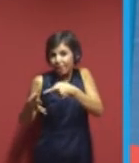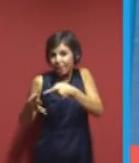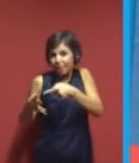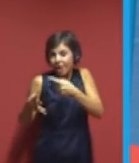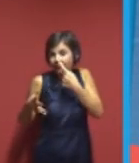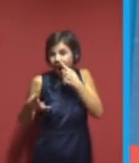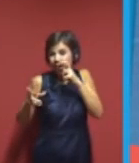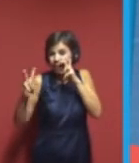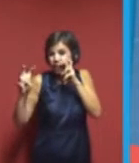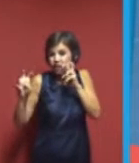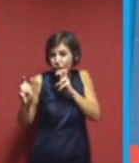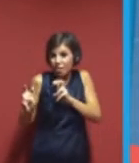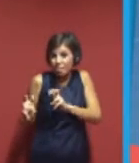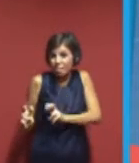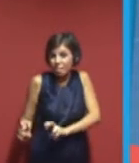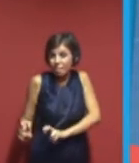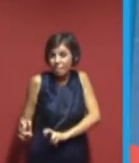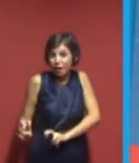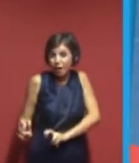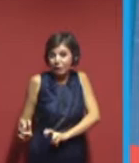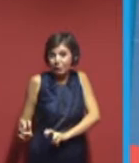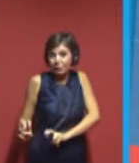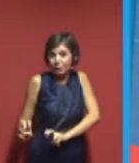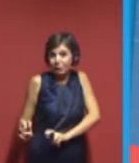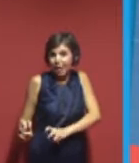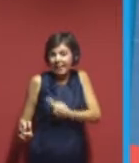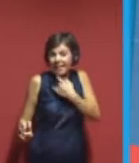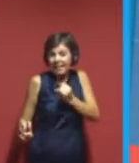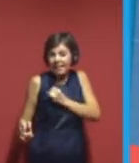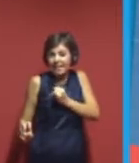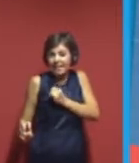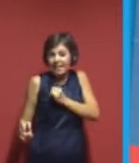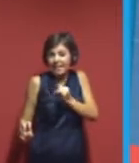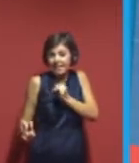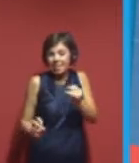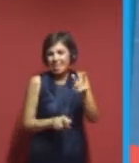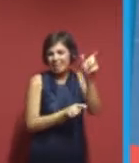from Ranicu, Valseu, Romania, Ionut